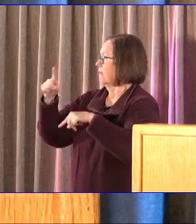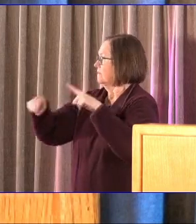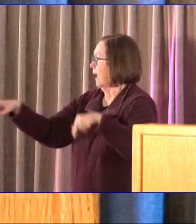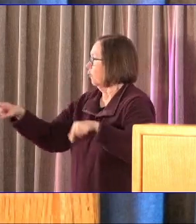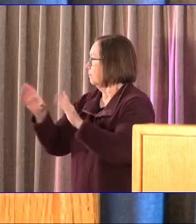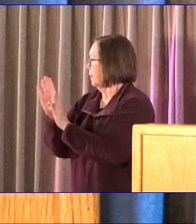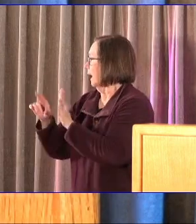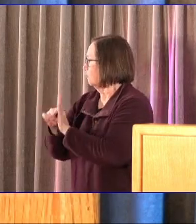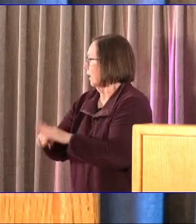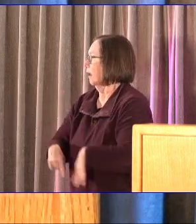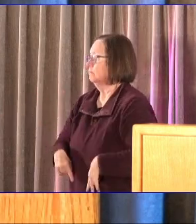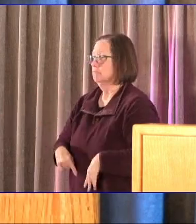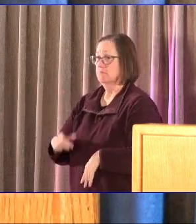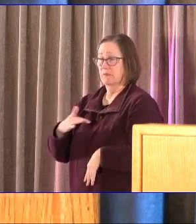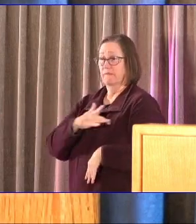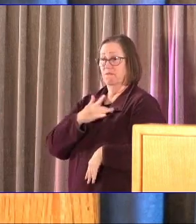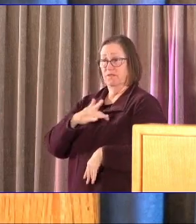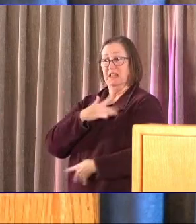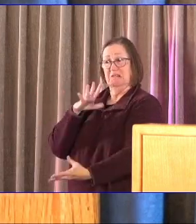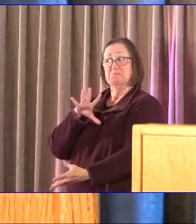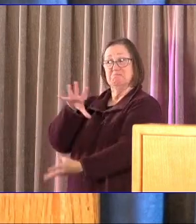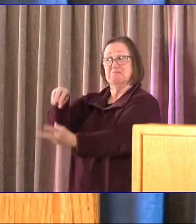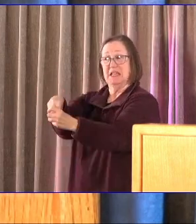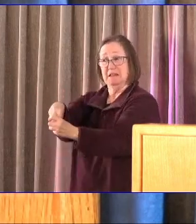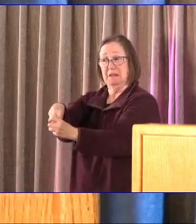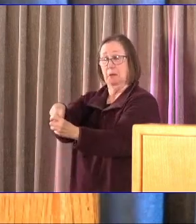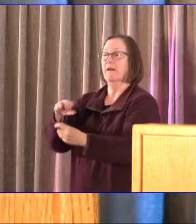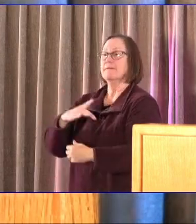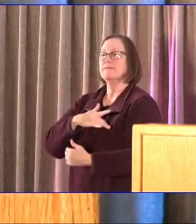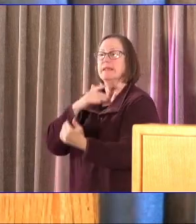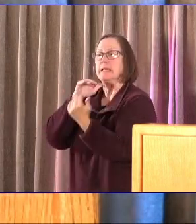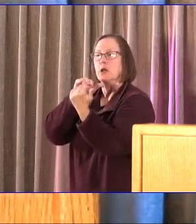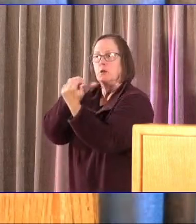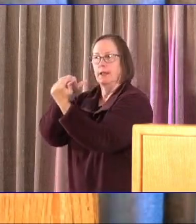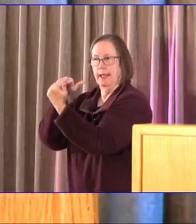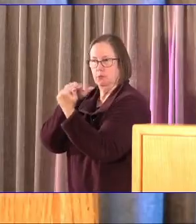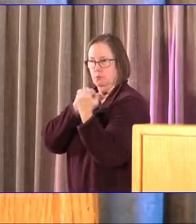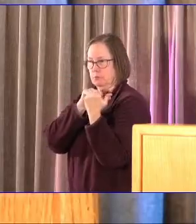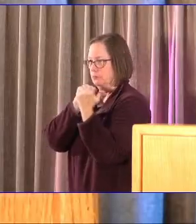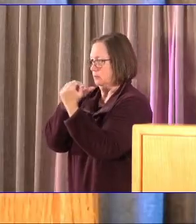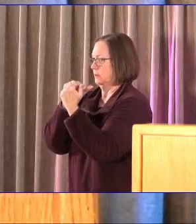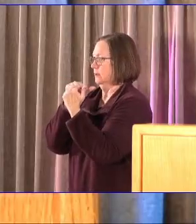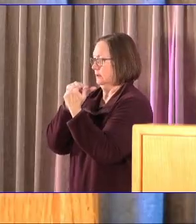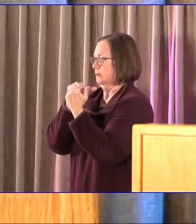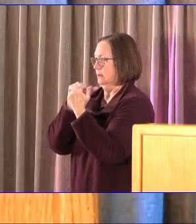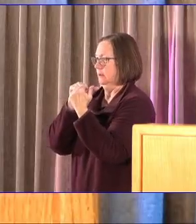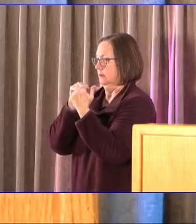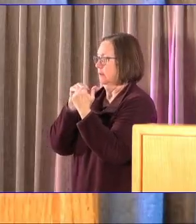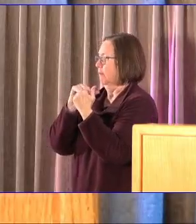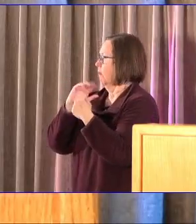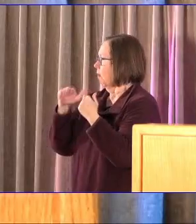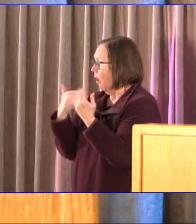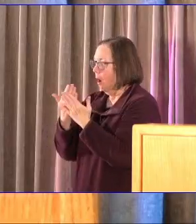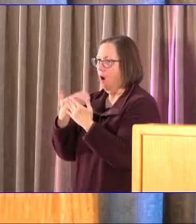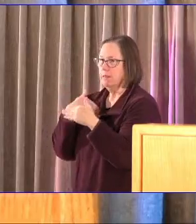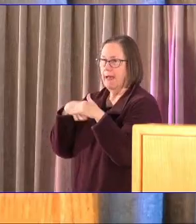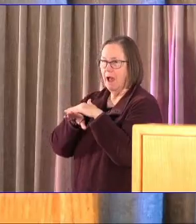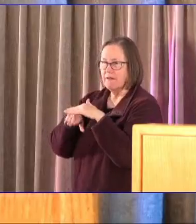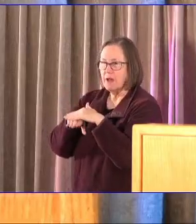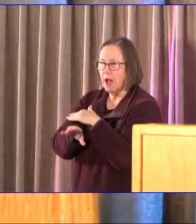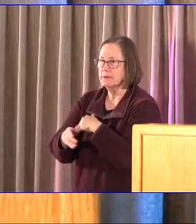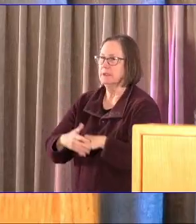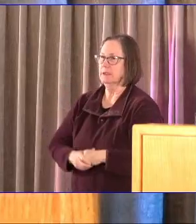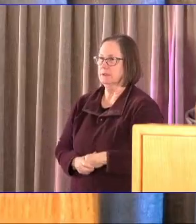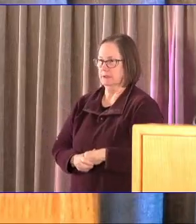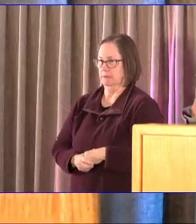who feel included, who feel there's a sense of equity, and who have access and accessibility within that particular